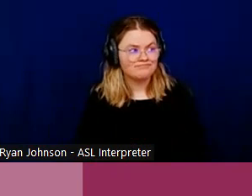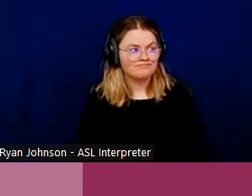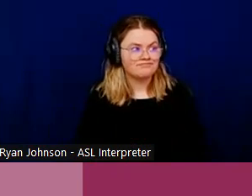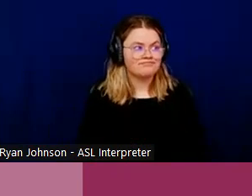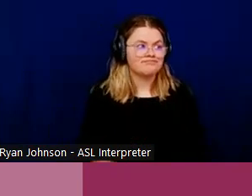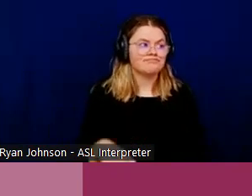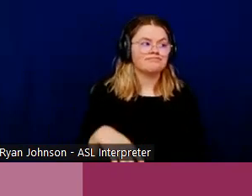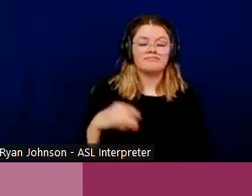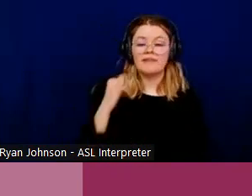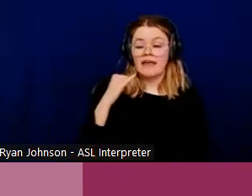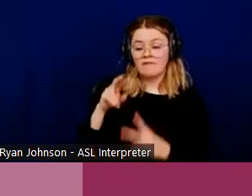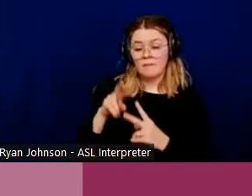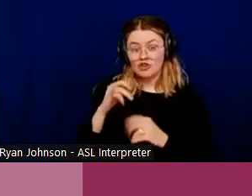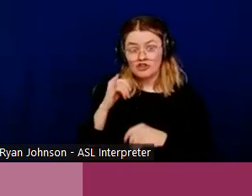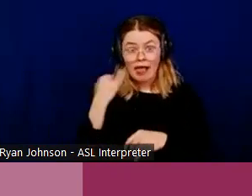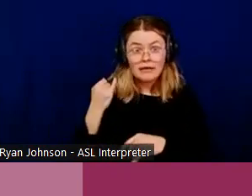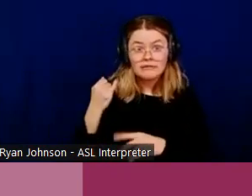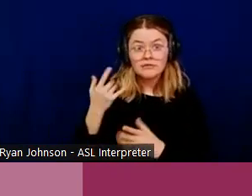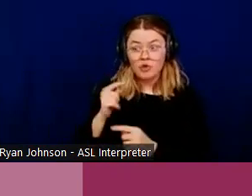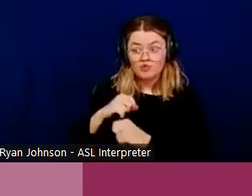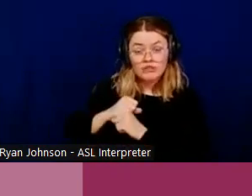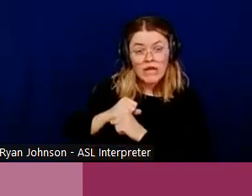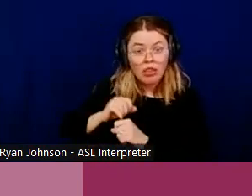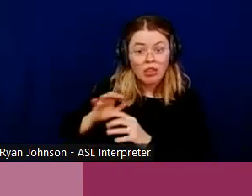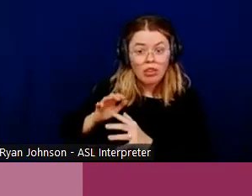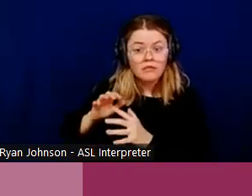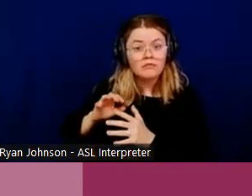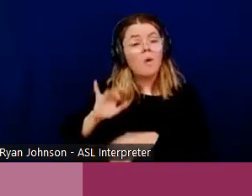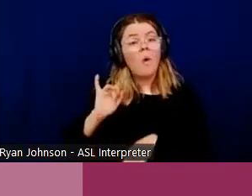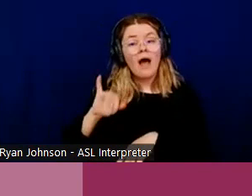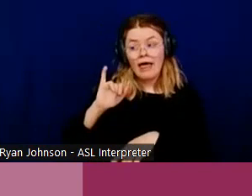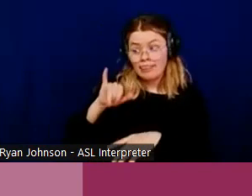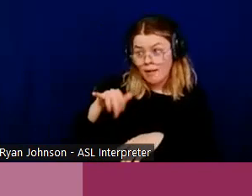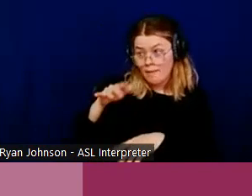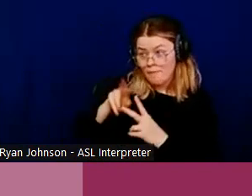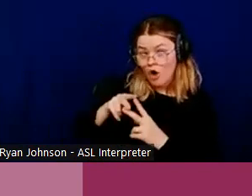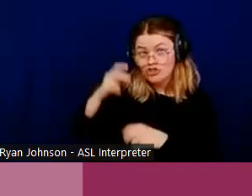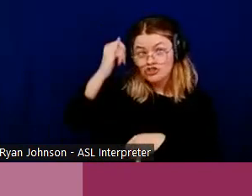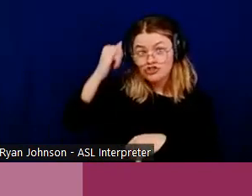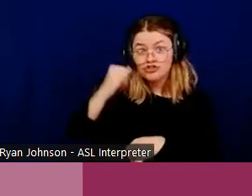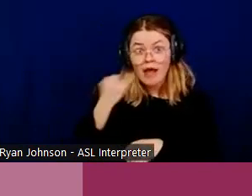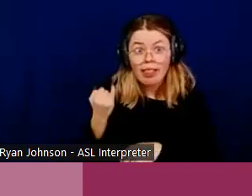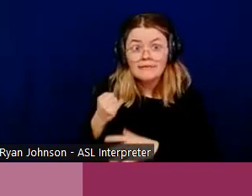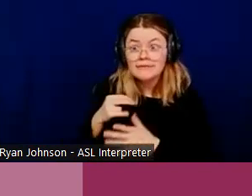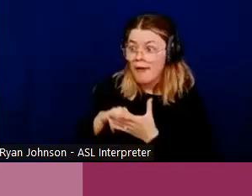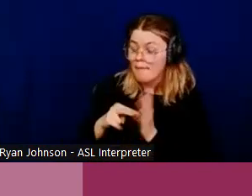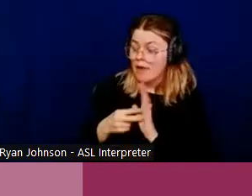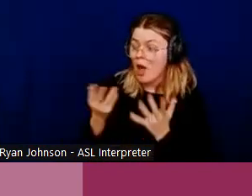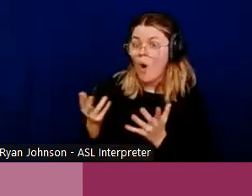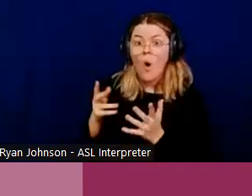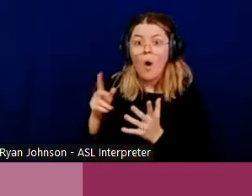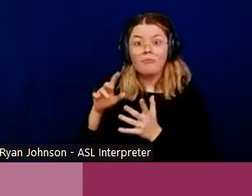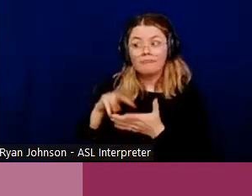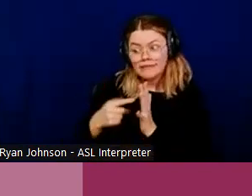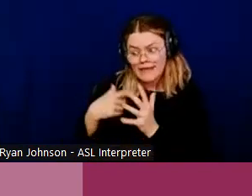jealousy. Jealousy shows that he cares for and loves their partners.